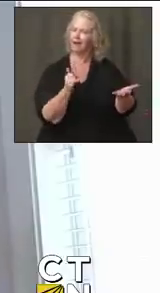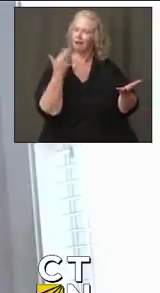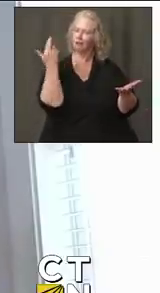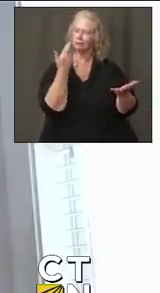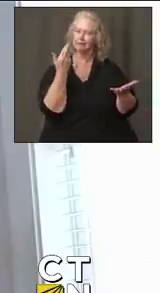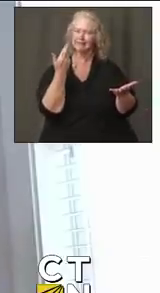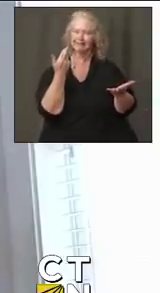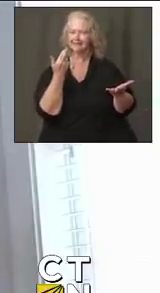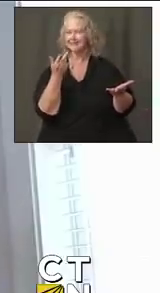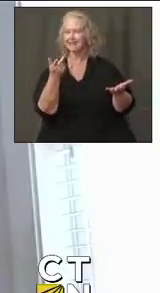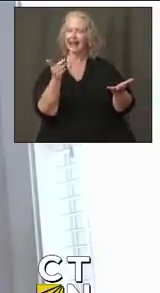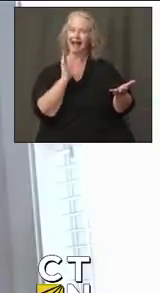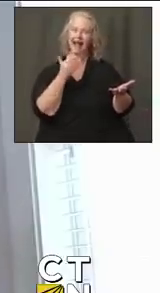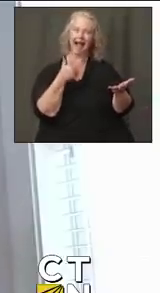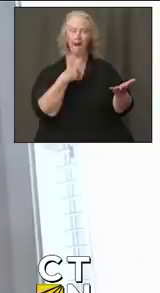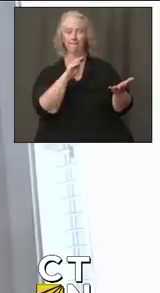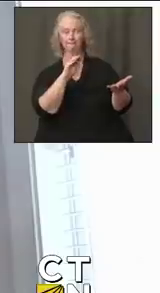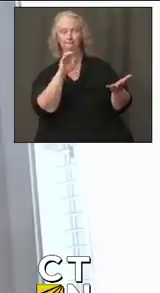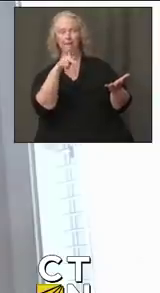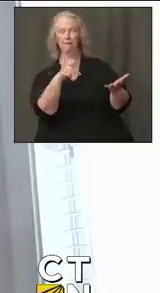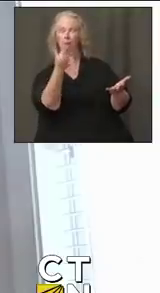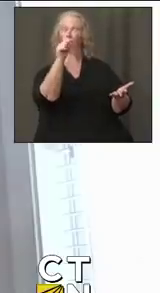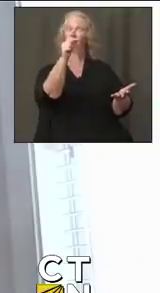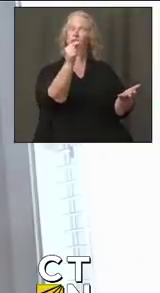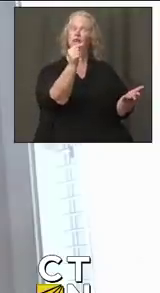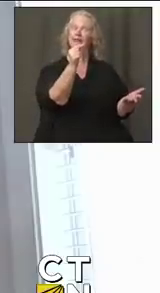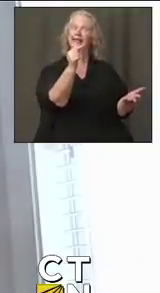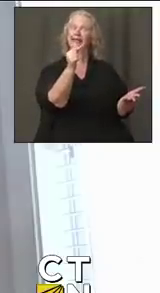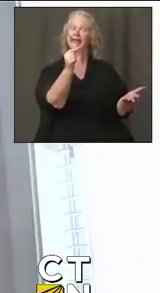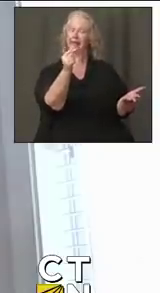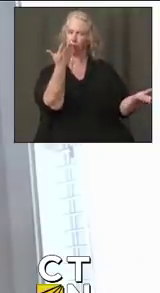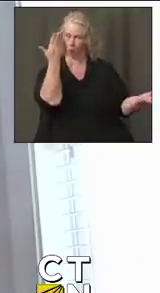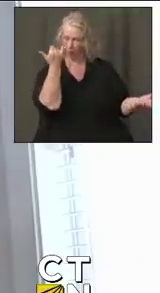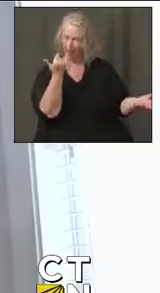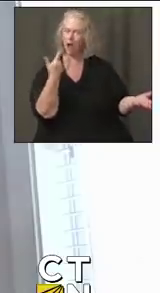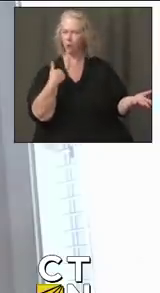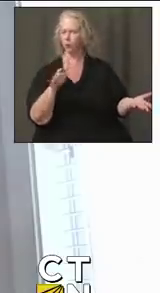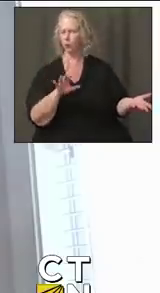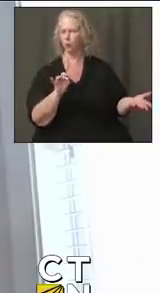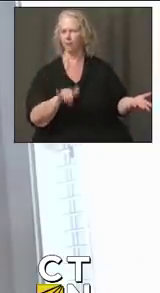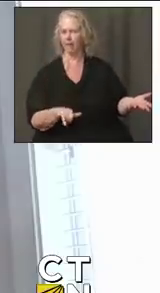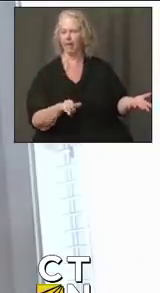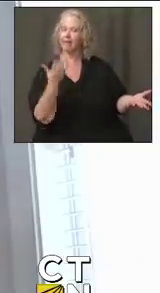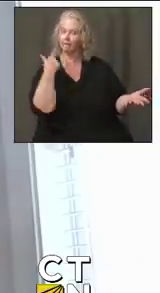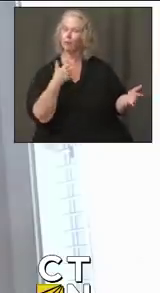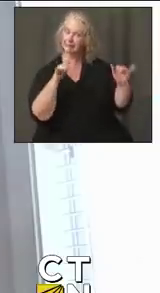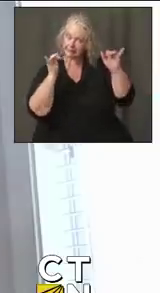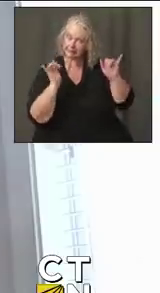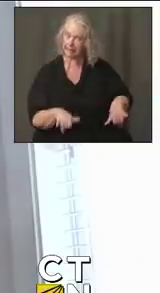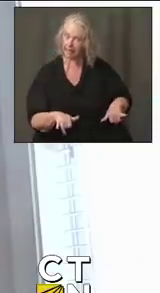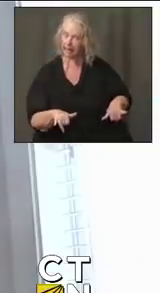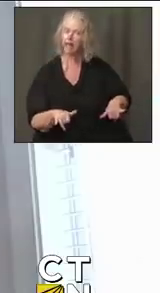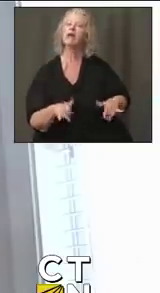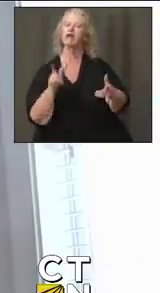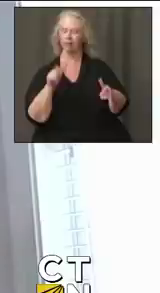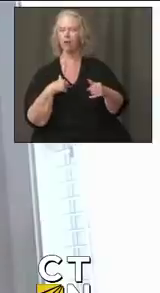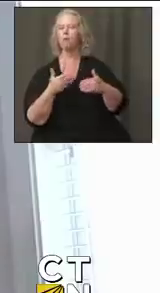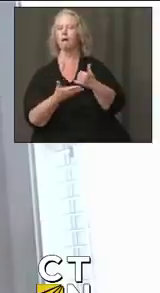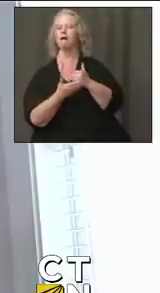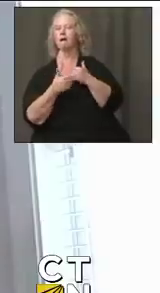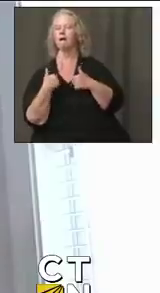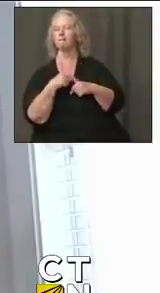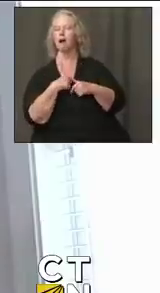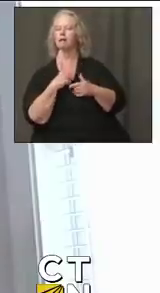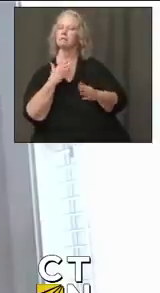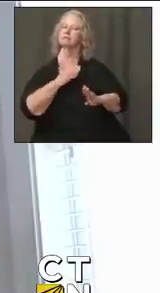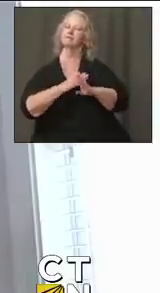nice to see green color on the map that the governor showed. All of those things, if we persist, will help us prevent a